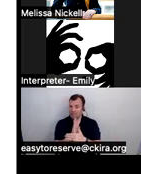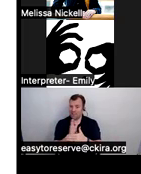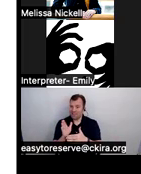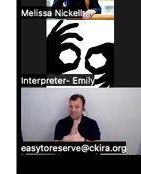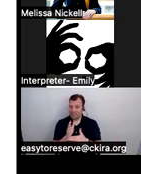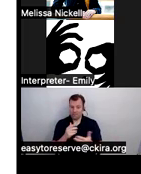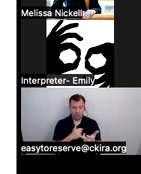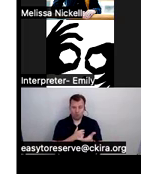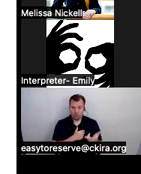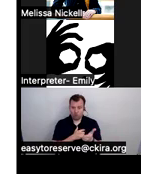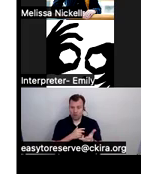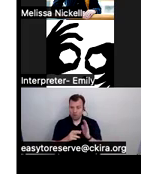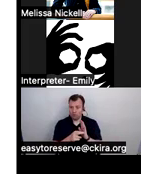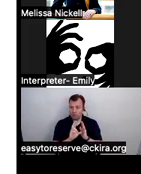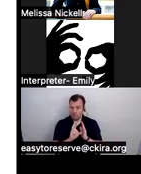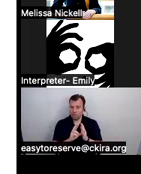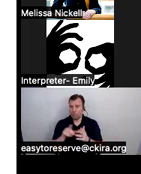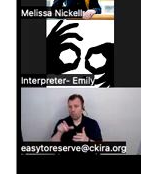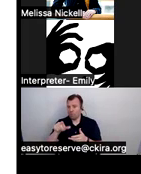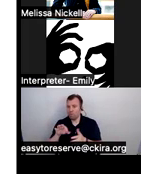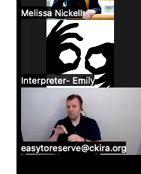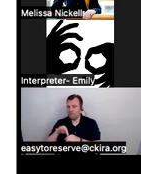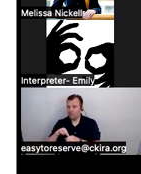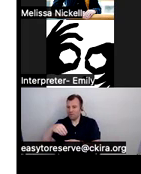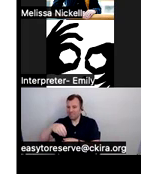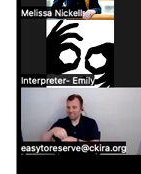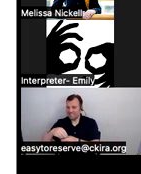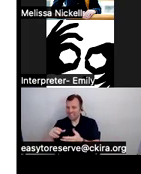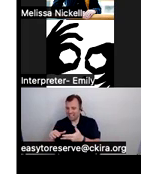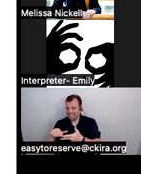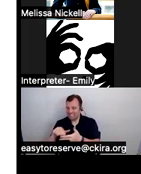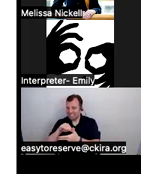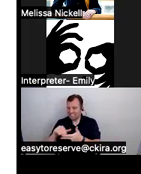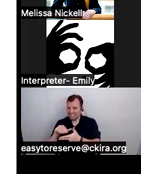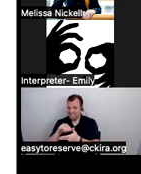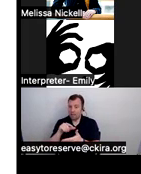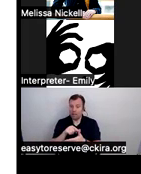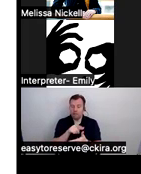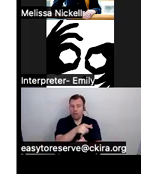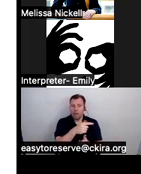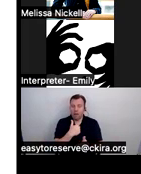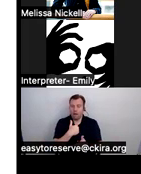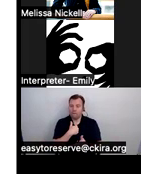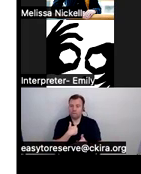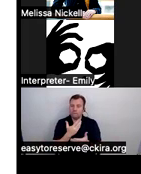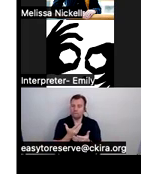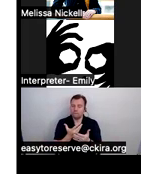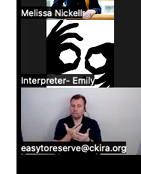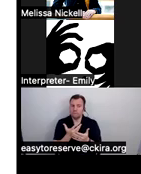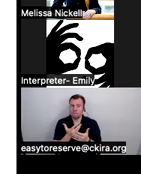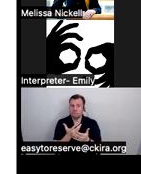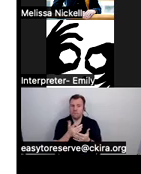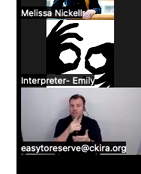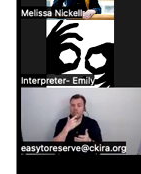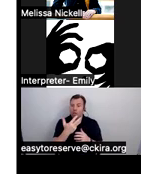three reviewers are, that you're going to vote inside the range. So if the three reviewers after discussion come up with review or